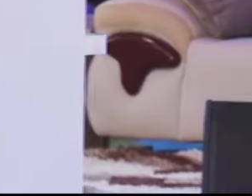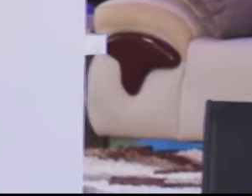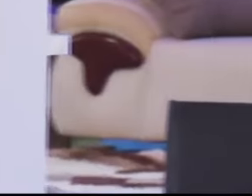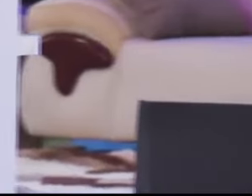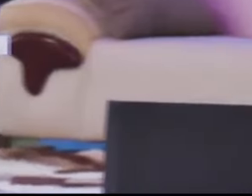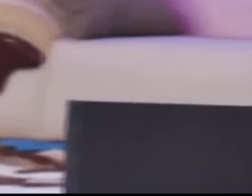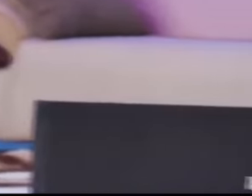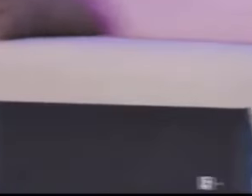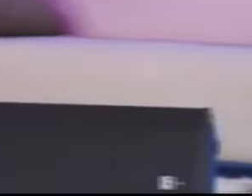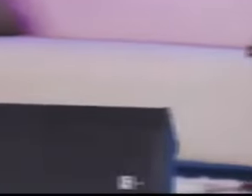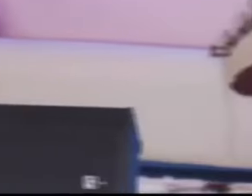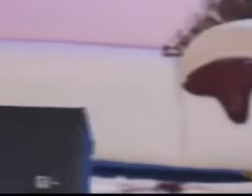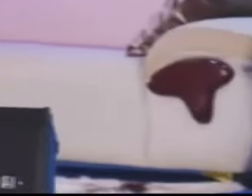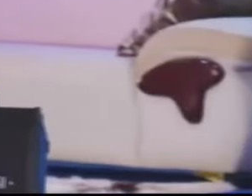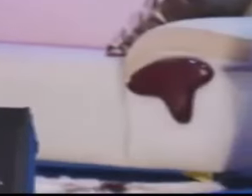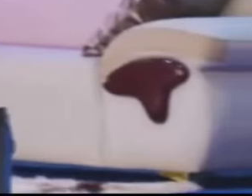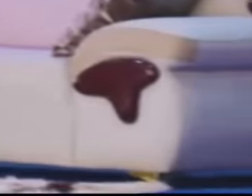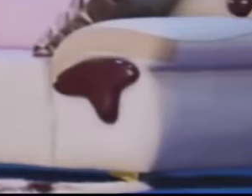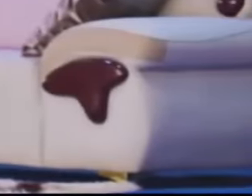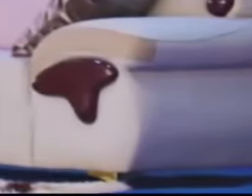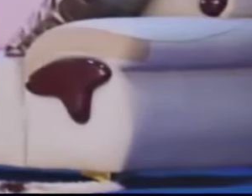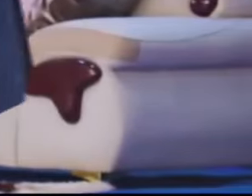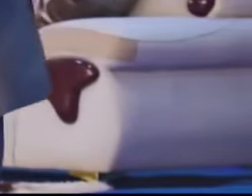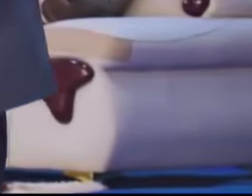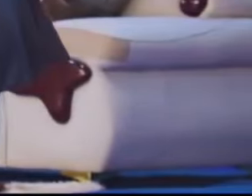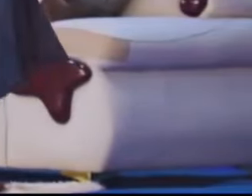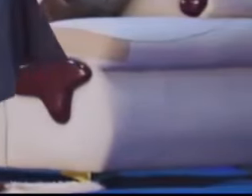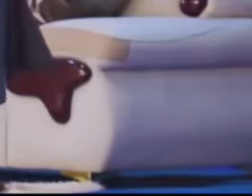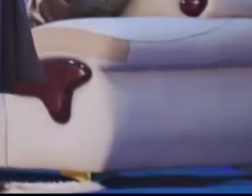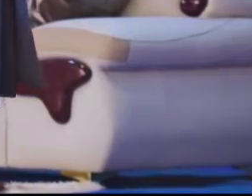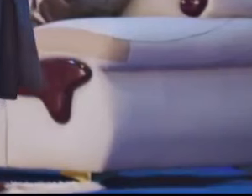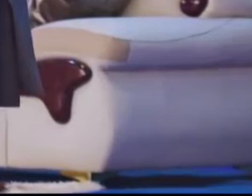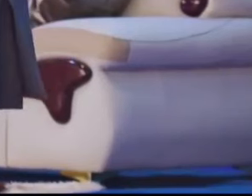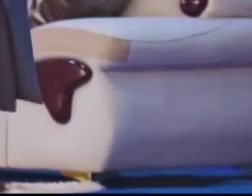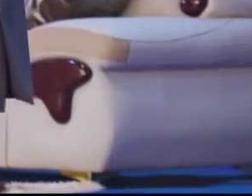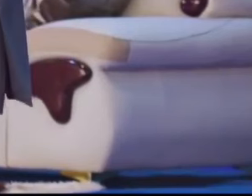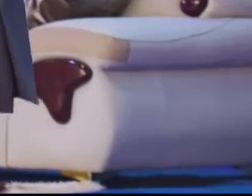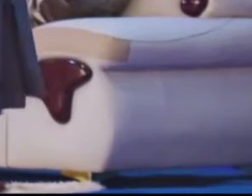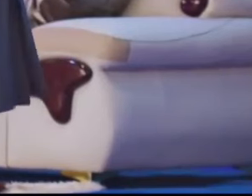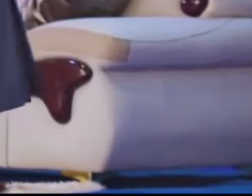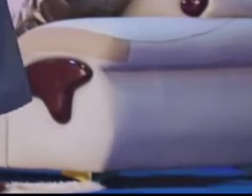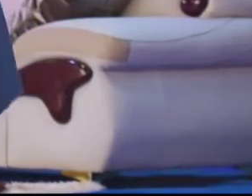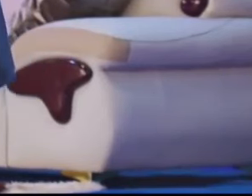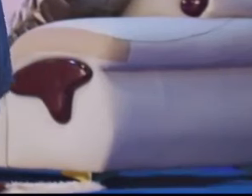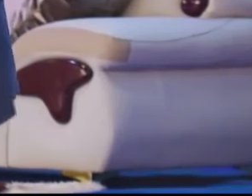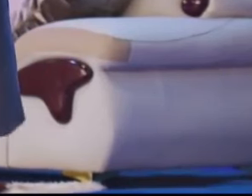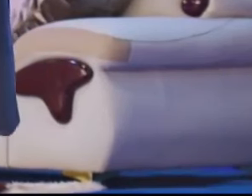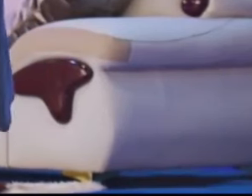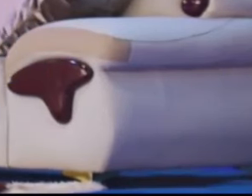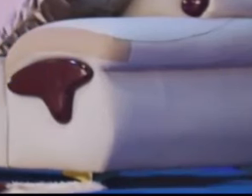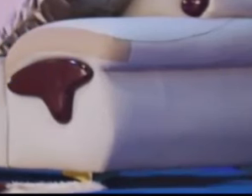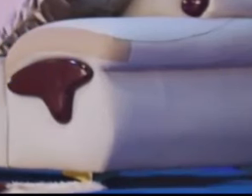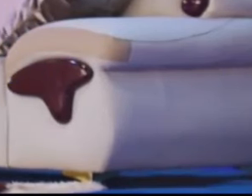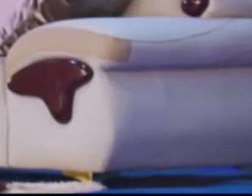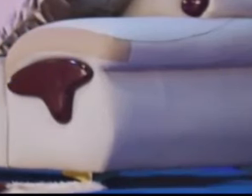you wake up in the morning and your energy is fresh, some people say, I'm a morning person, and at the beginning of the